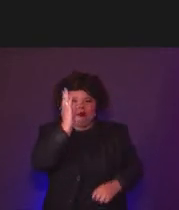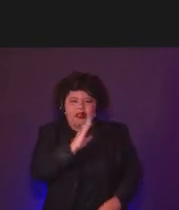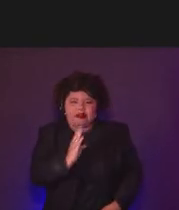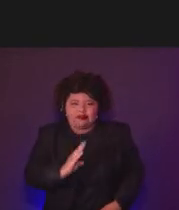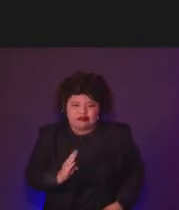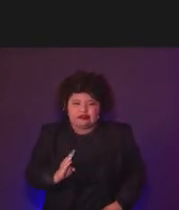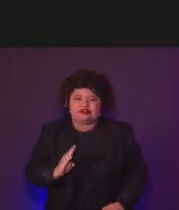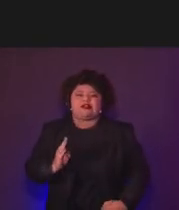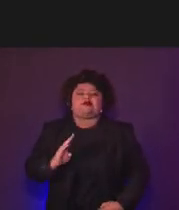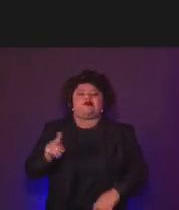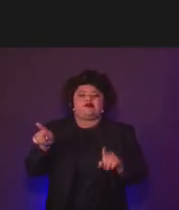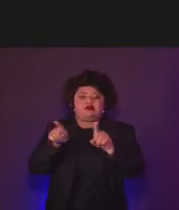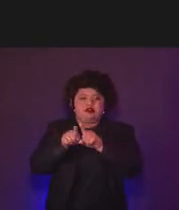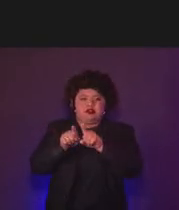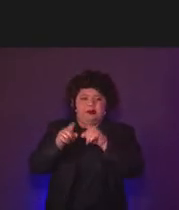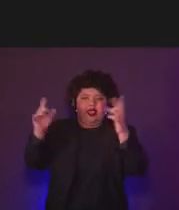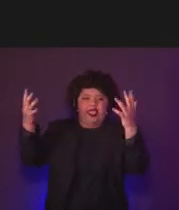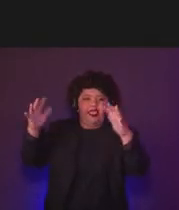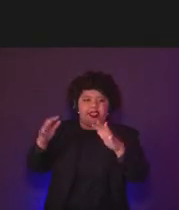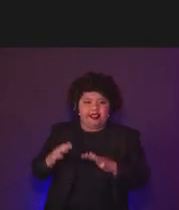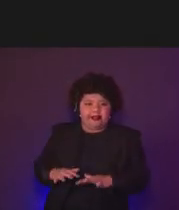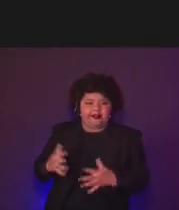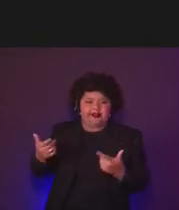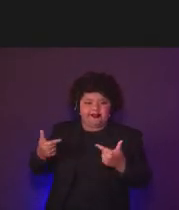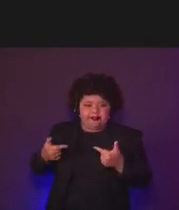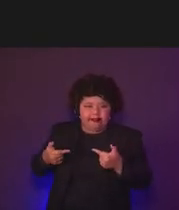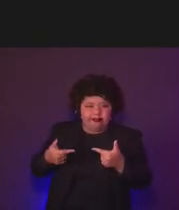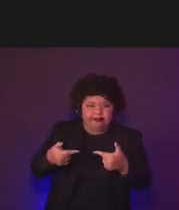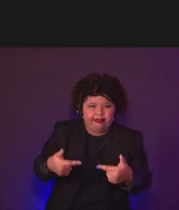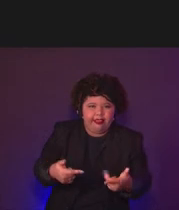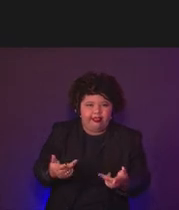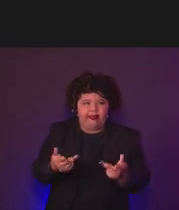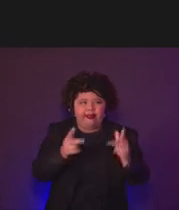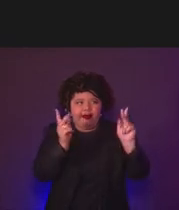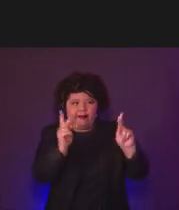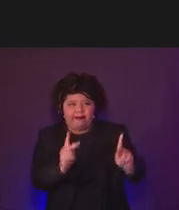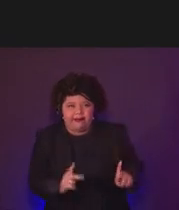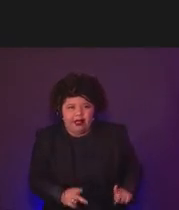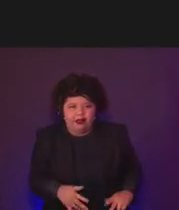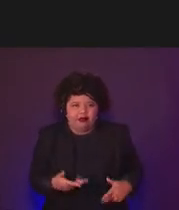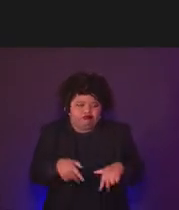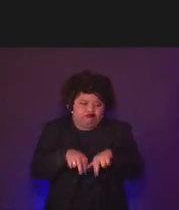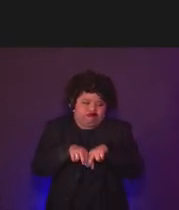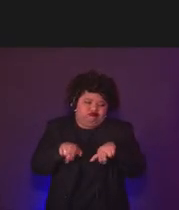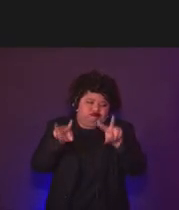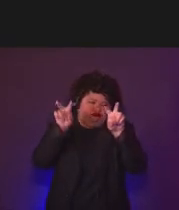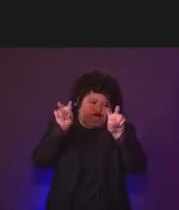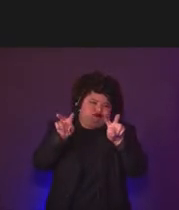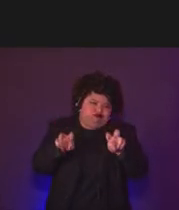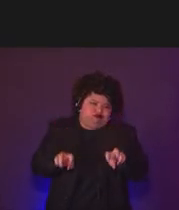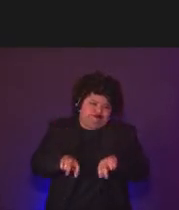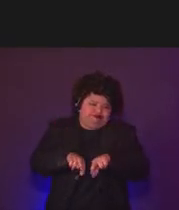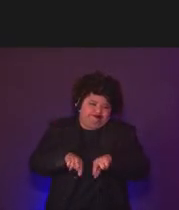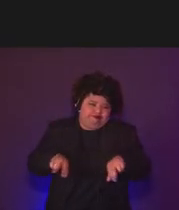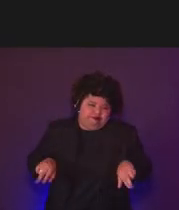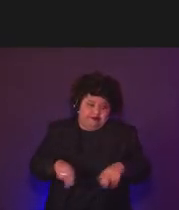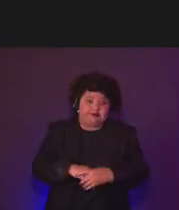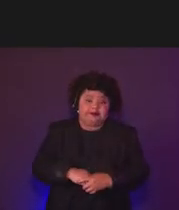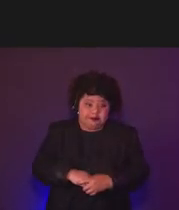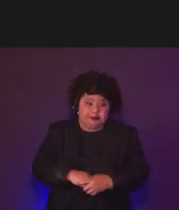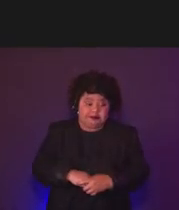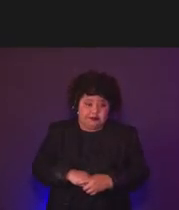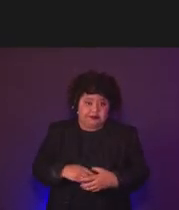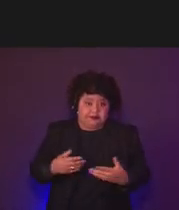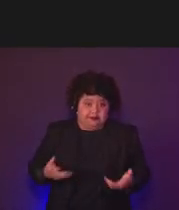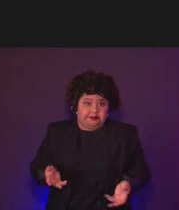crises, wars, peace, Italian art, and more. Not for Phil. We rarely